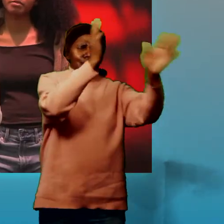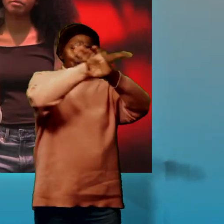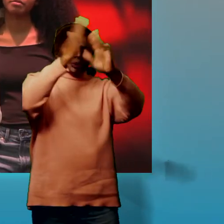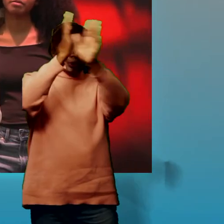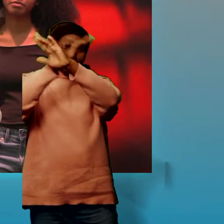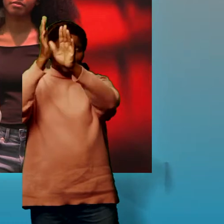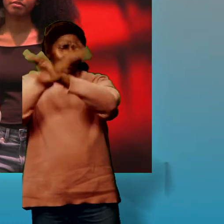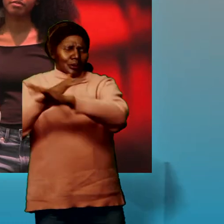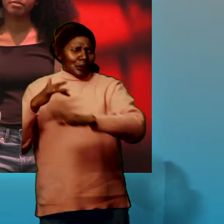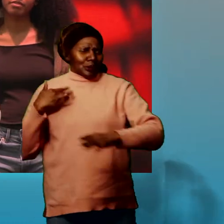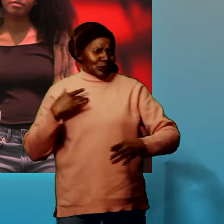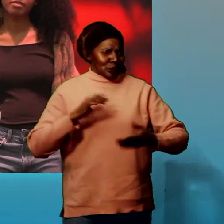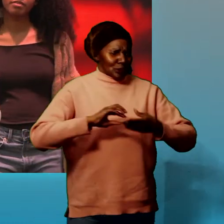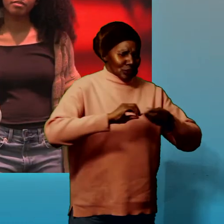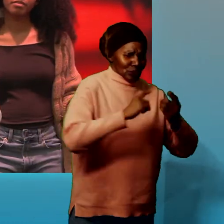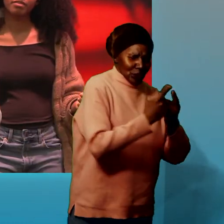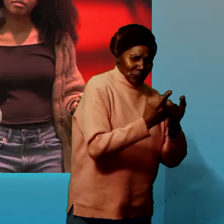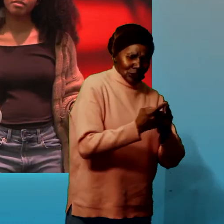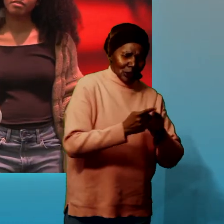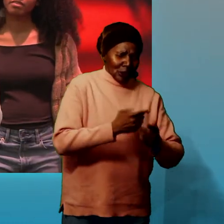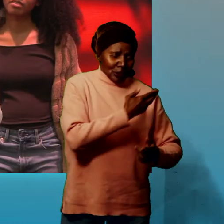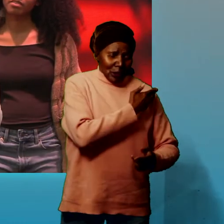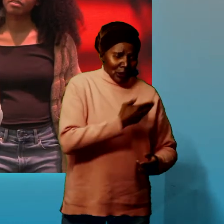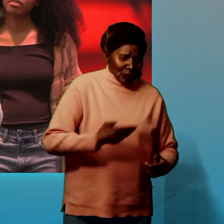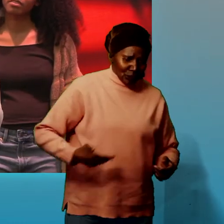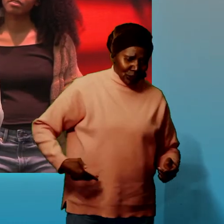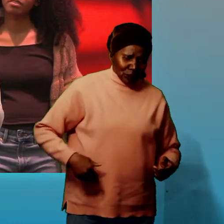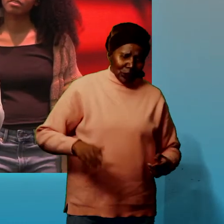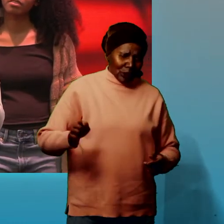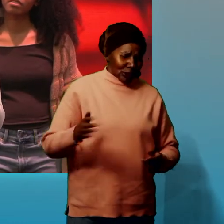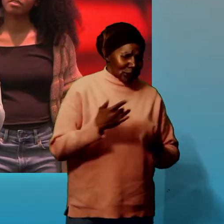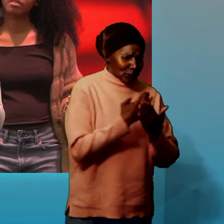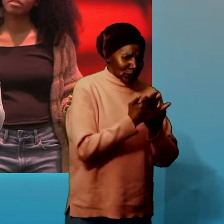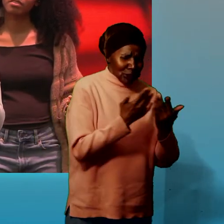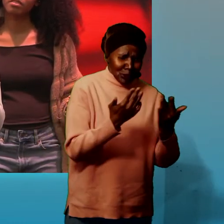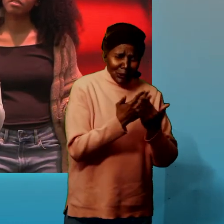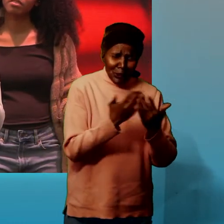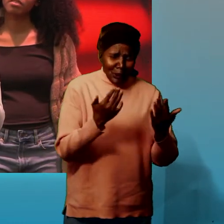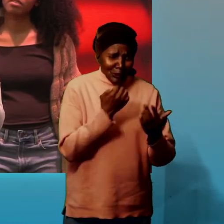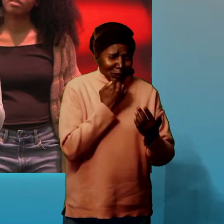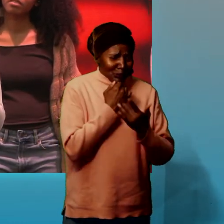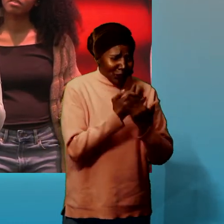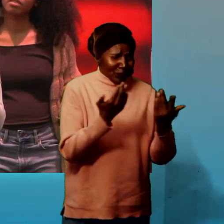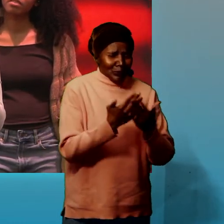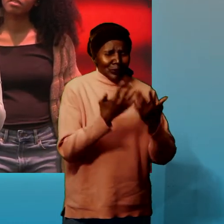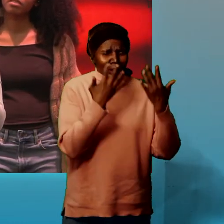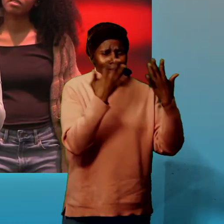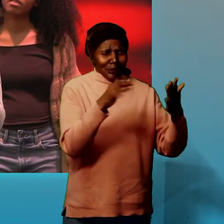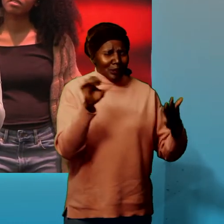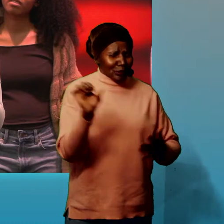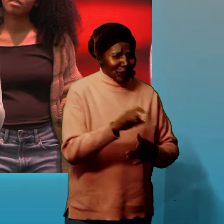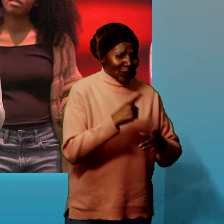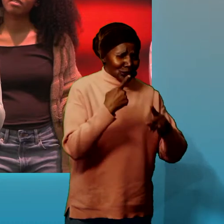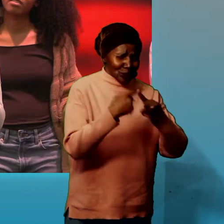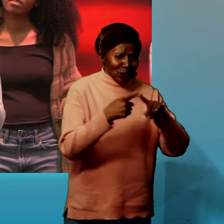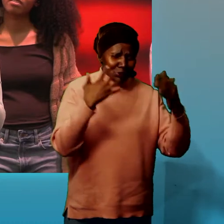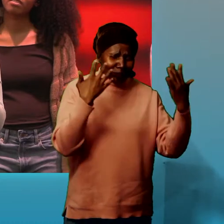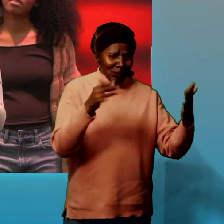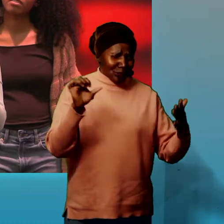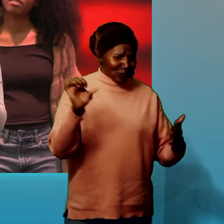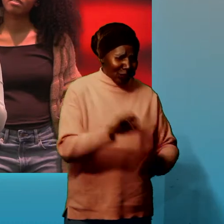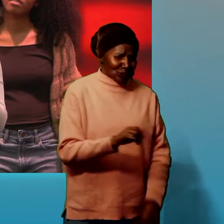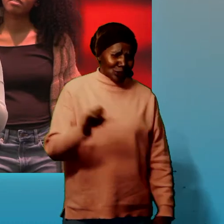living creatures and the elders, and the number of them was 10,000 times 10,000 and thousands